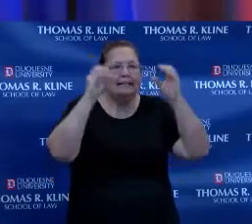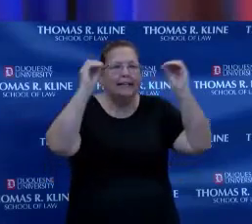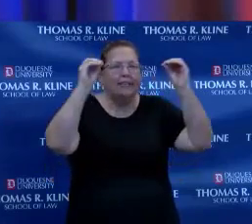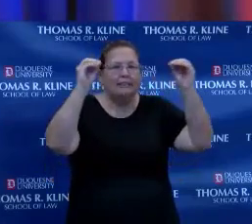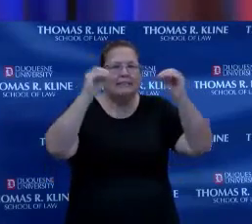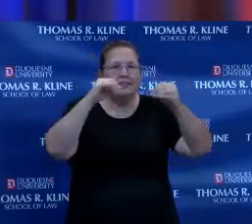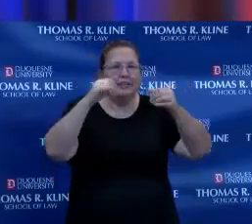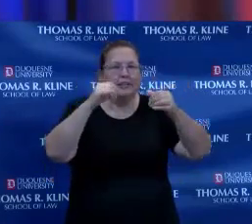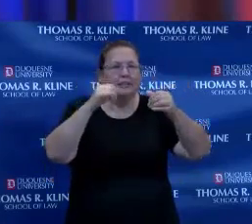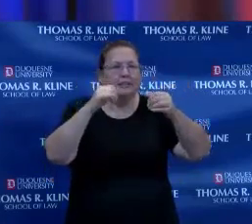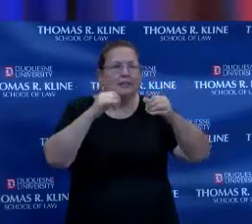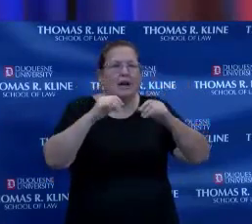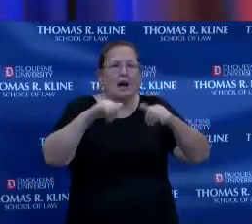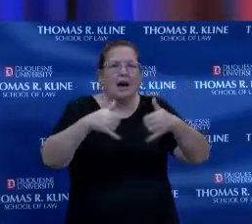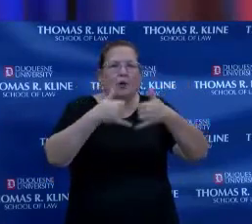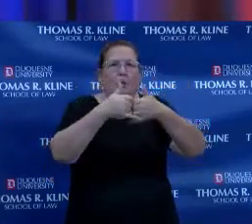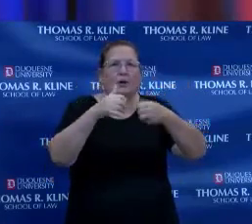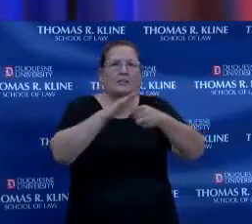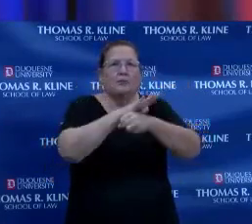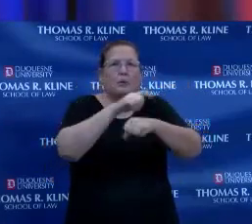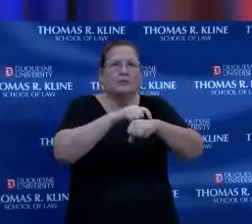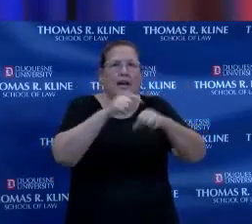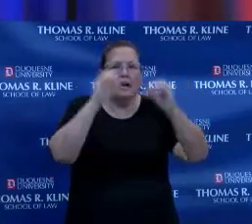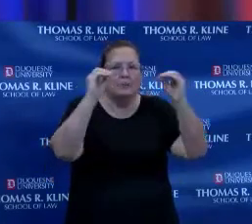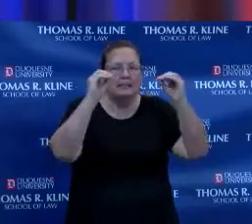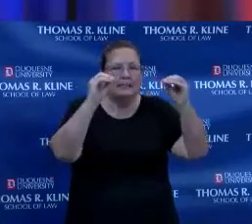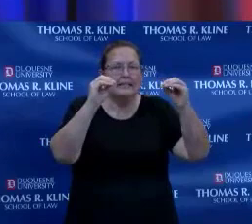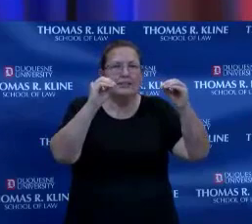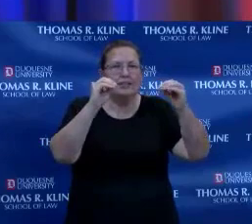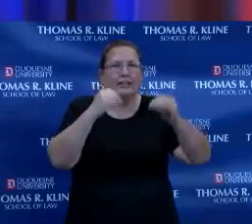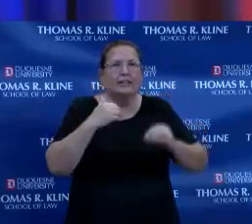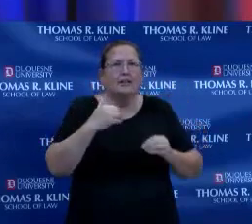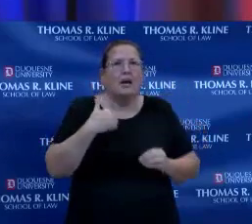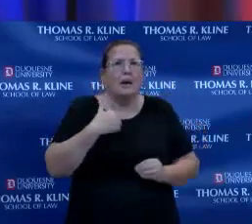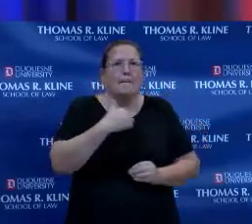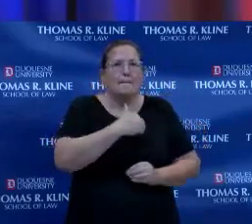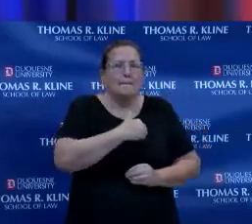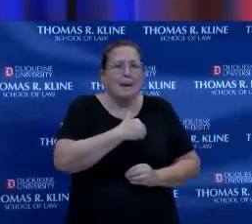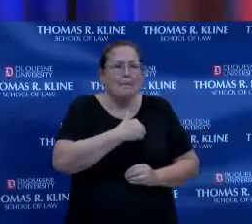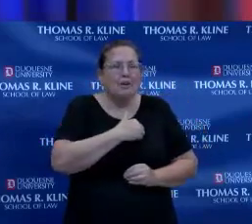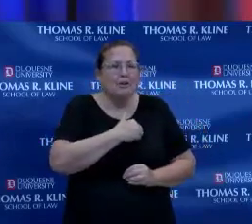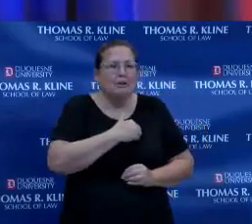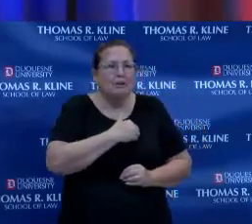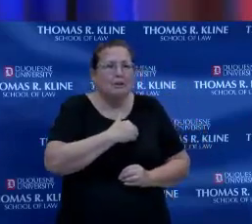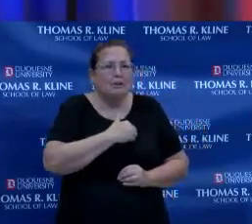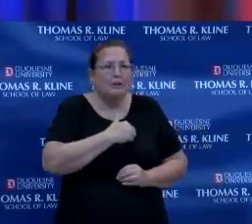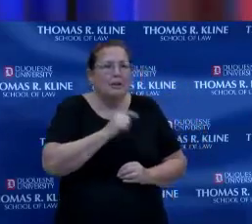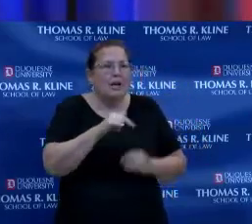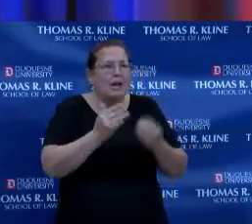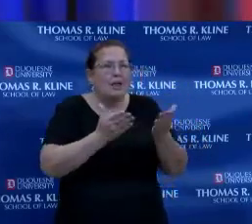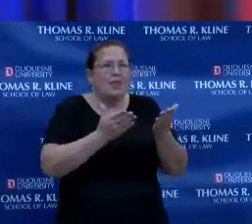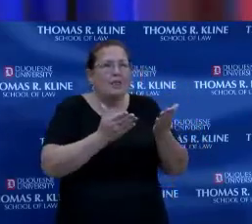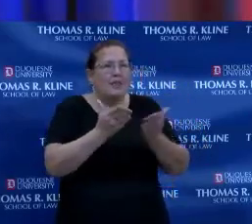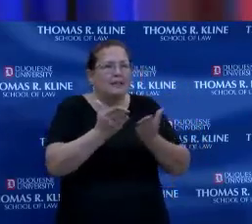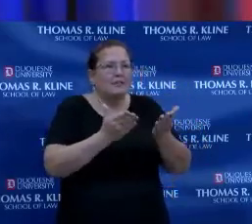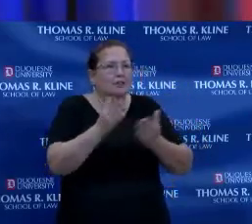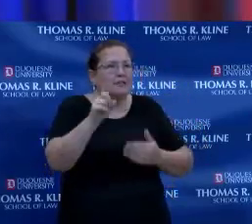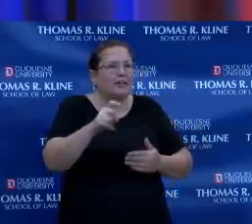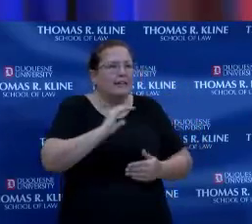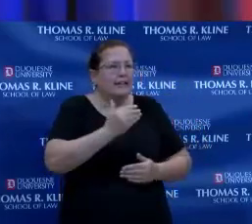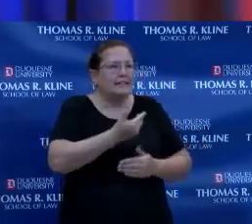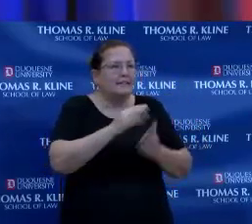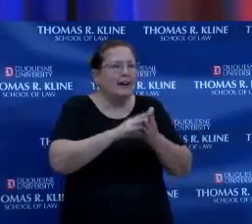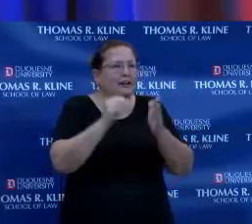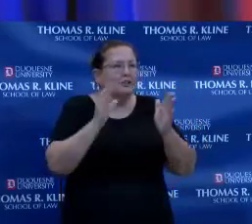the full-time faculty member who best demonstrates innovative and creative teaching methods that serve the pedagogical needs of our students